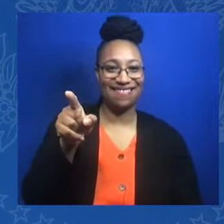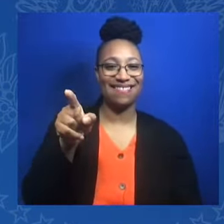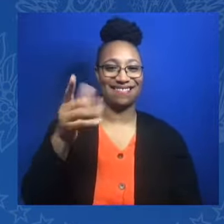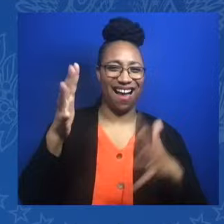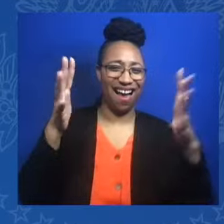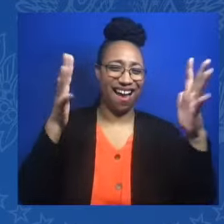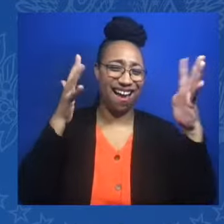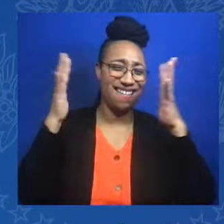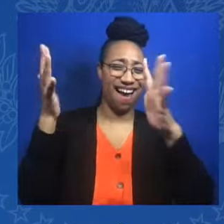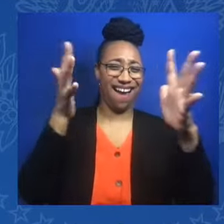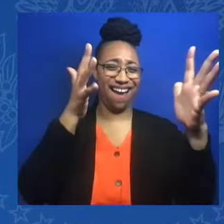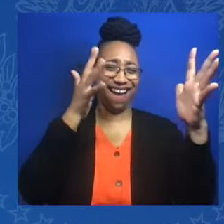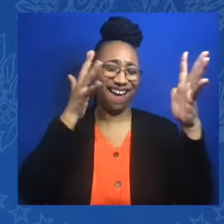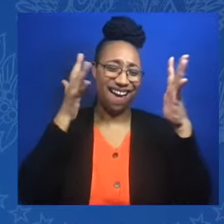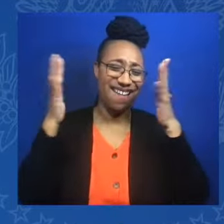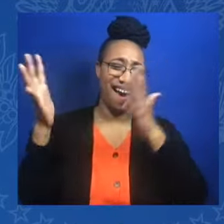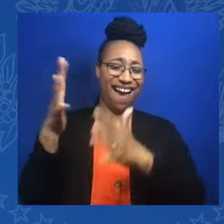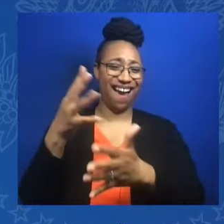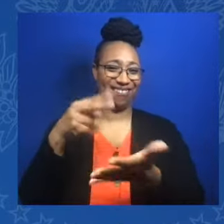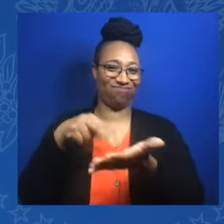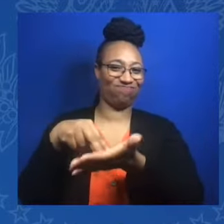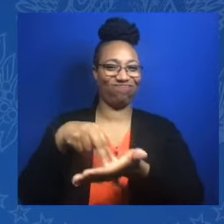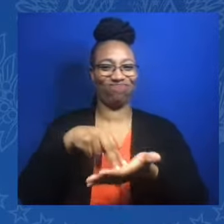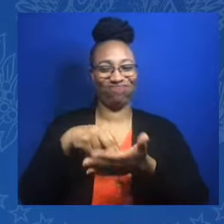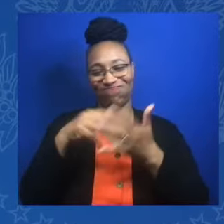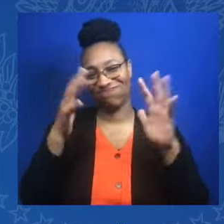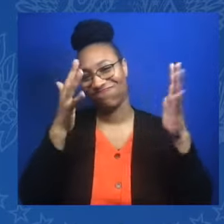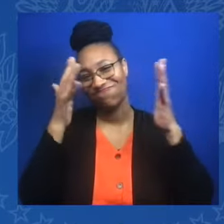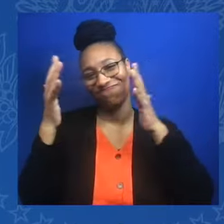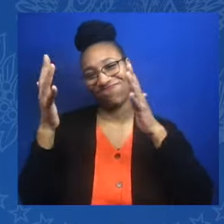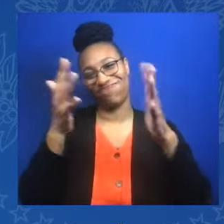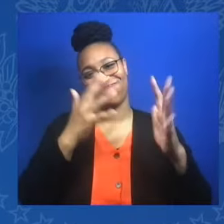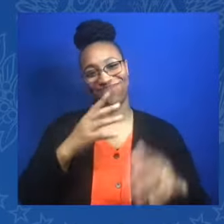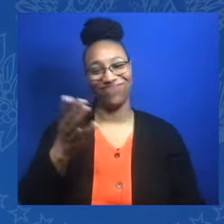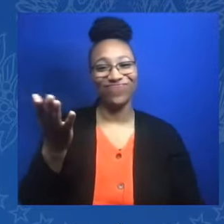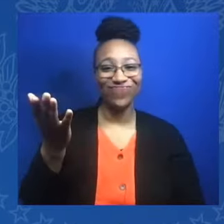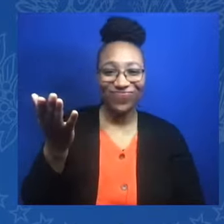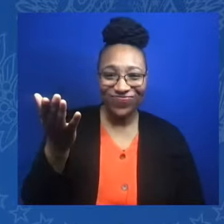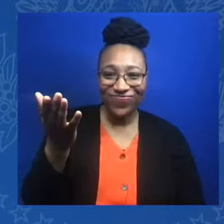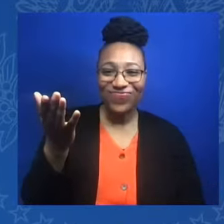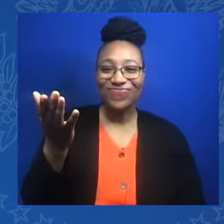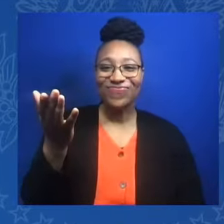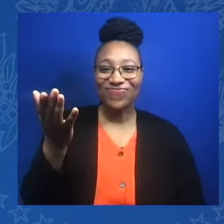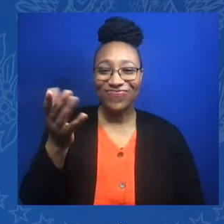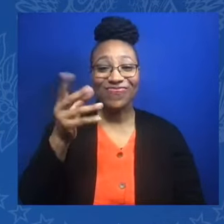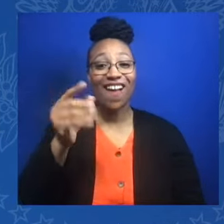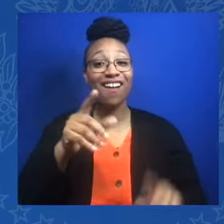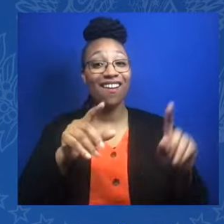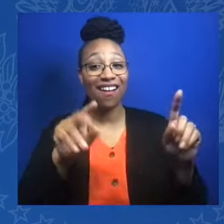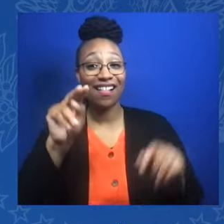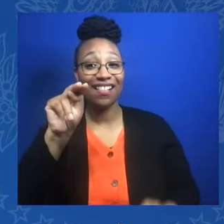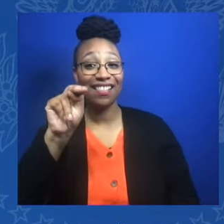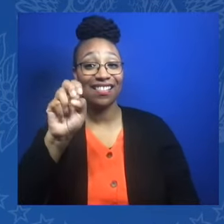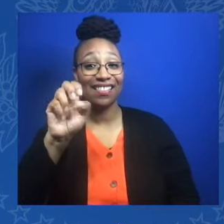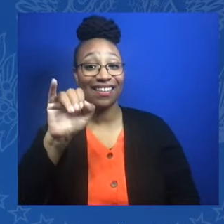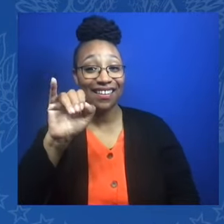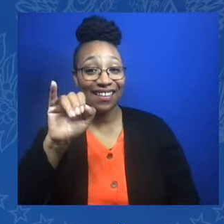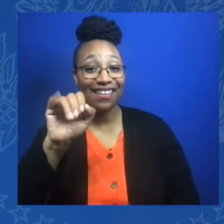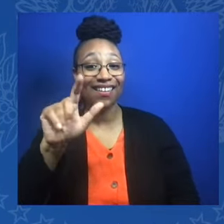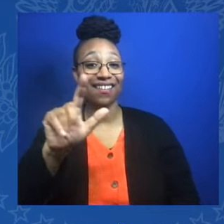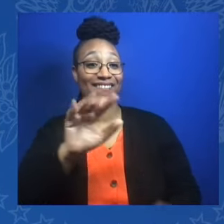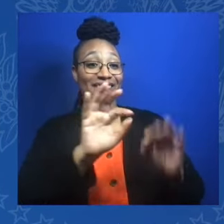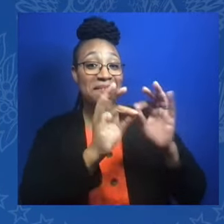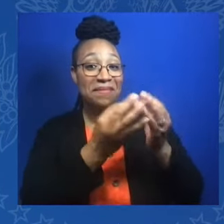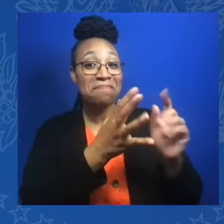You see, Neil's mother worked at DeFasco in the 70s. His father worked in the finishing steel area